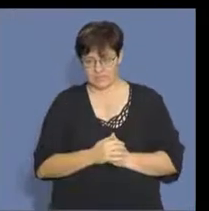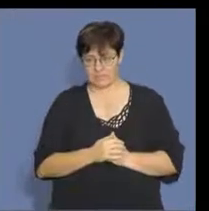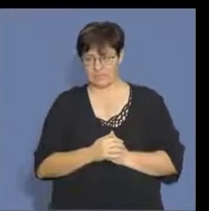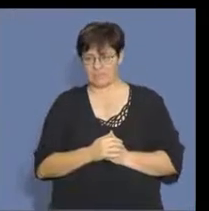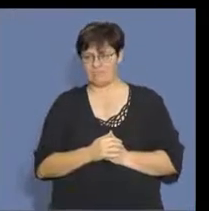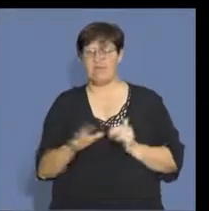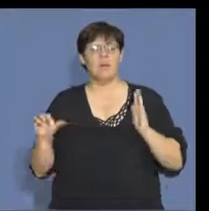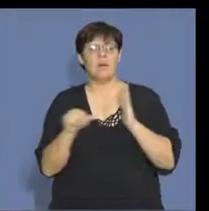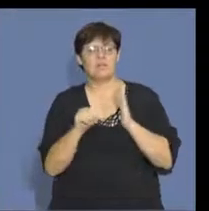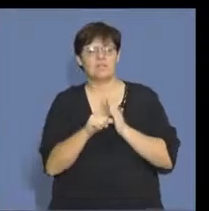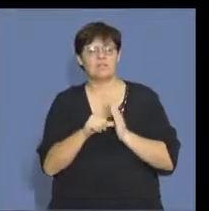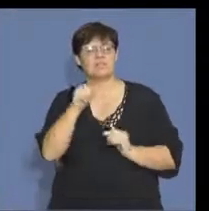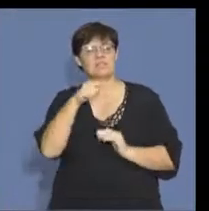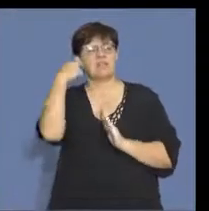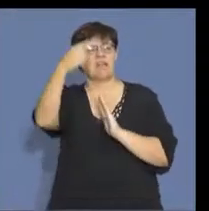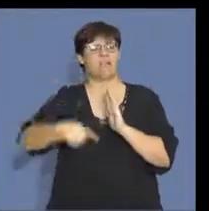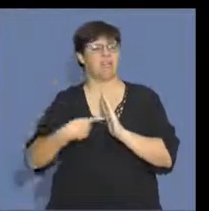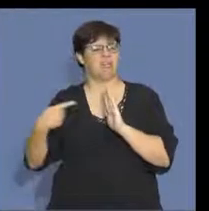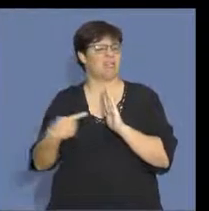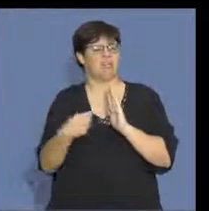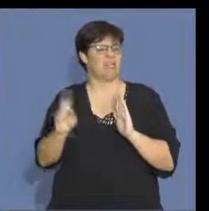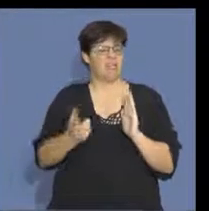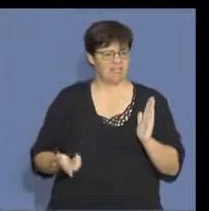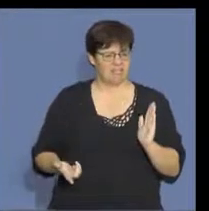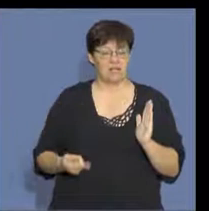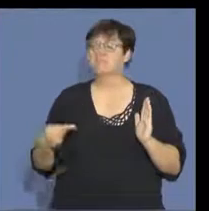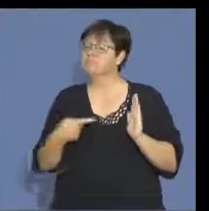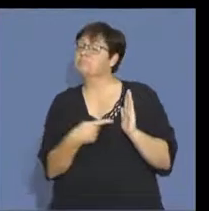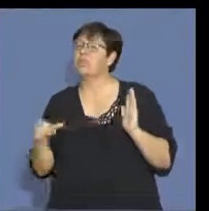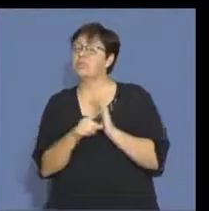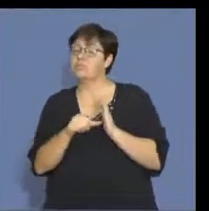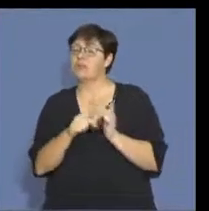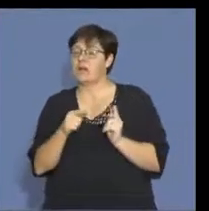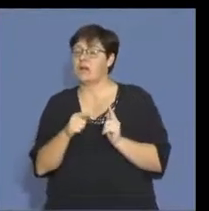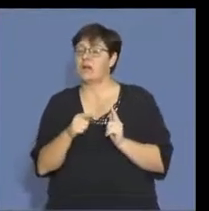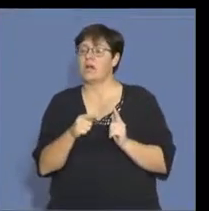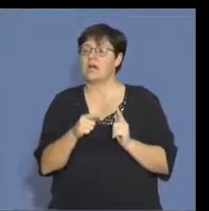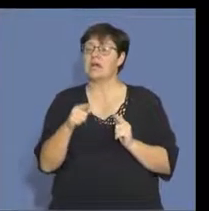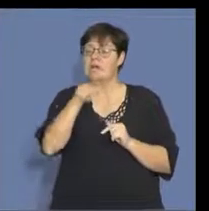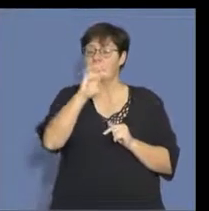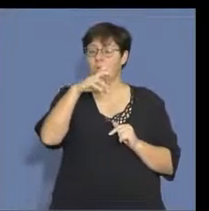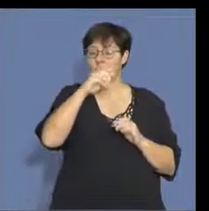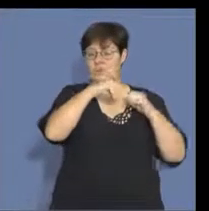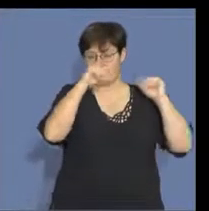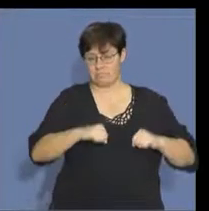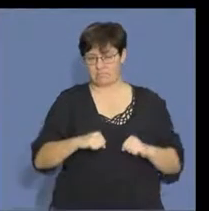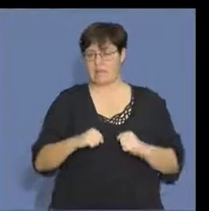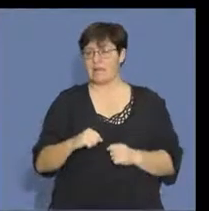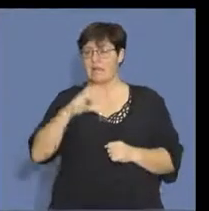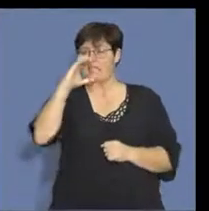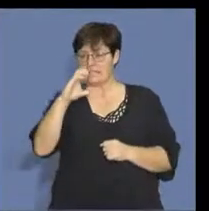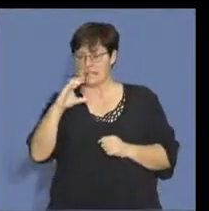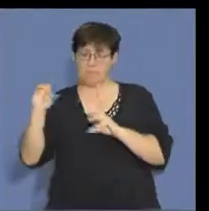What is the importance of the carbon cycle? The carbon cycle is important in ecosystems because it moves carbon, which is an